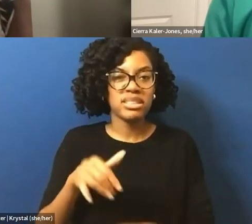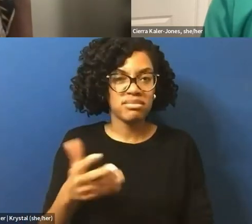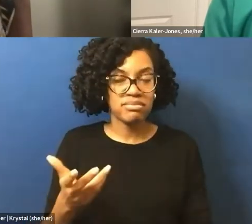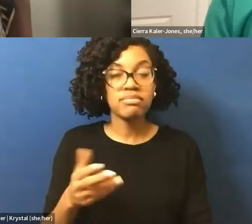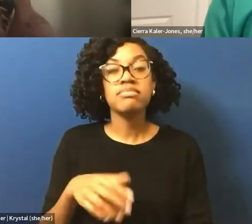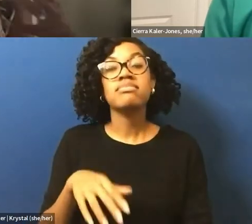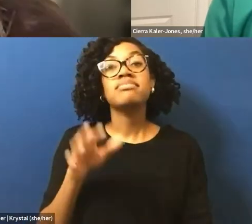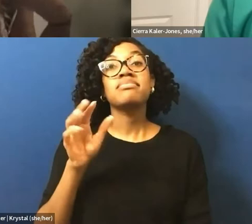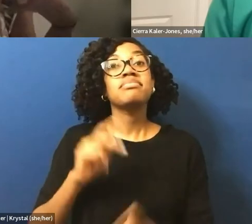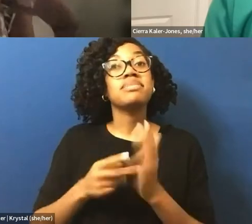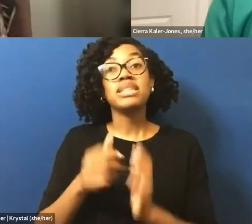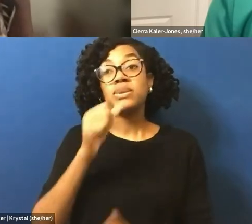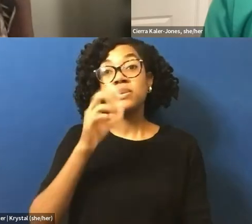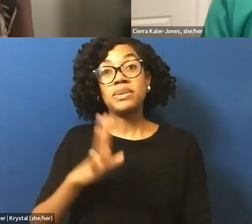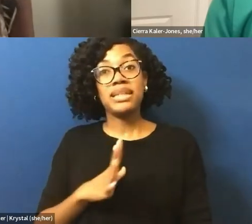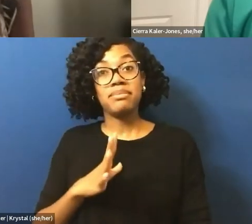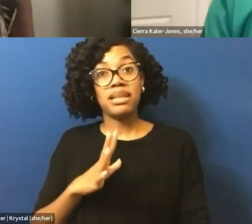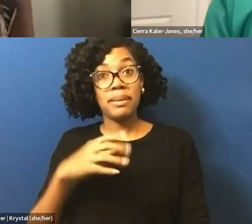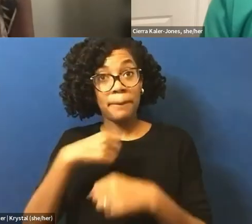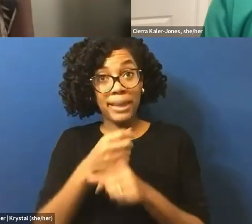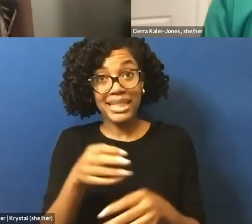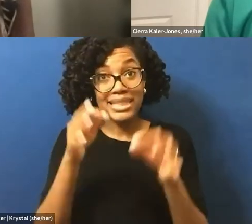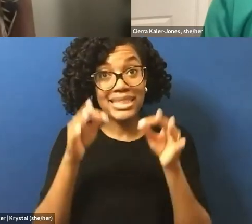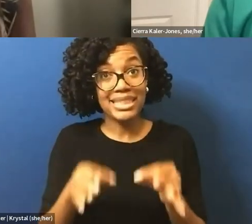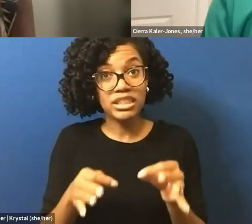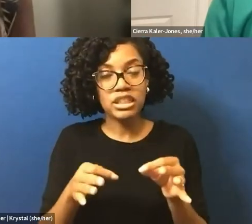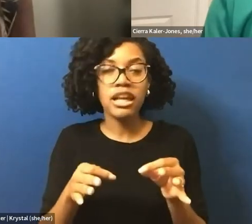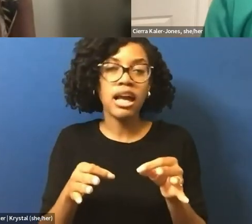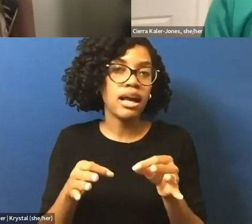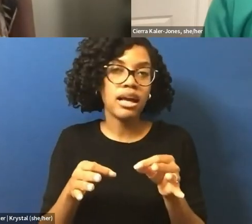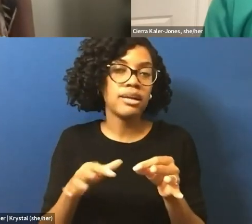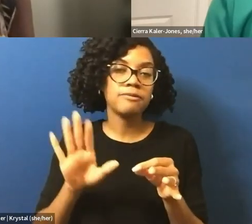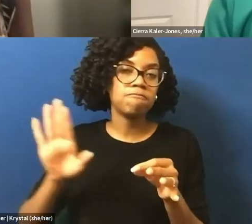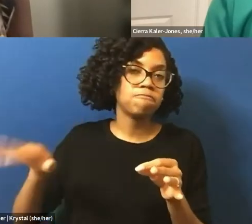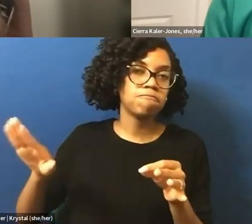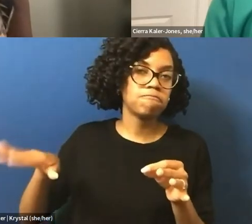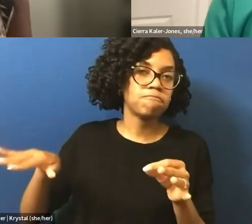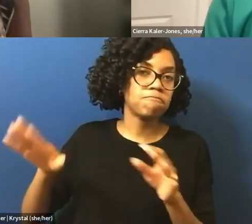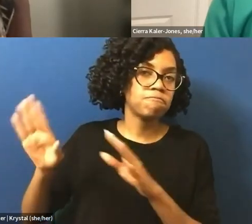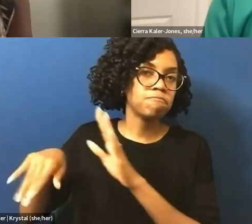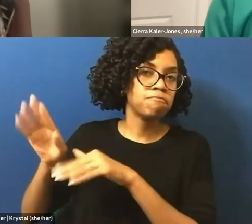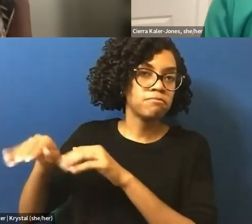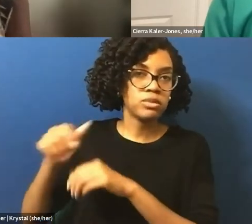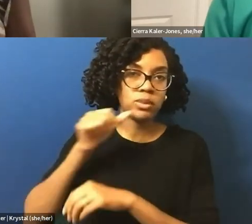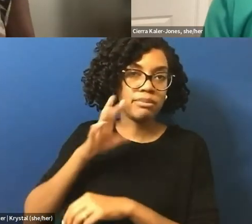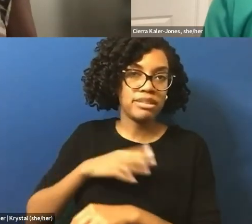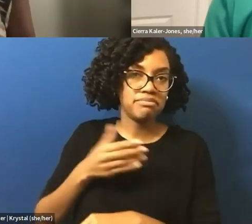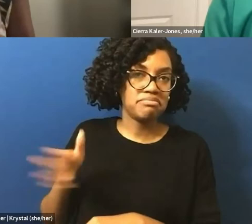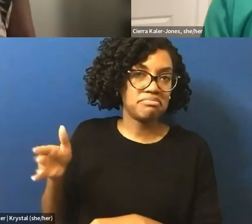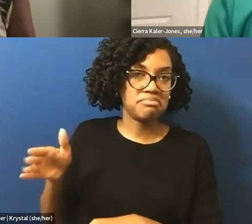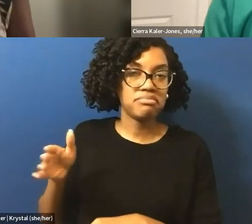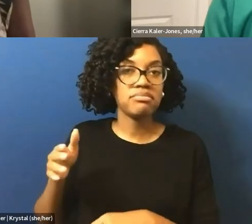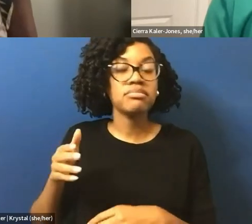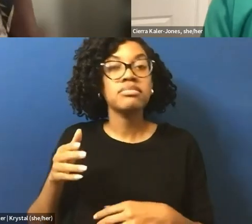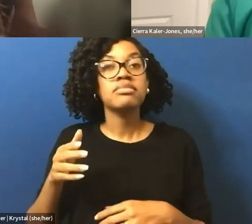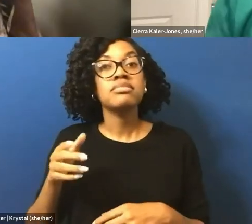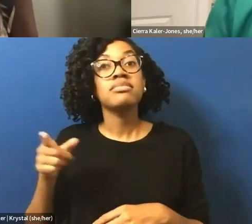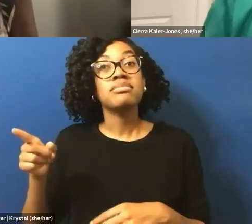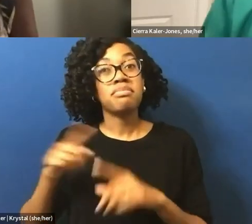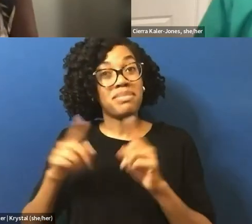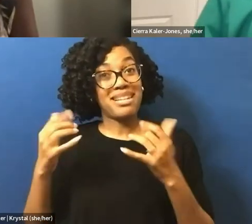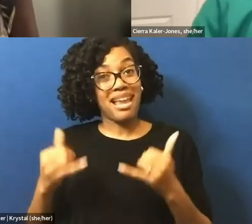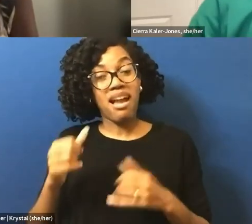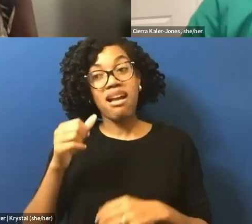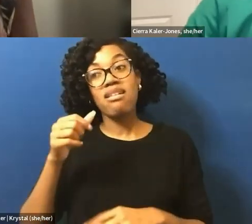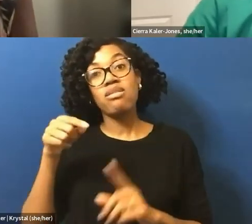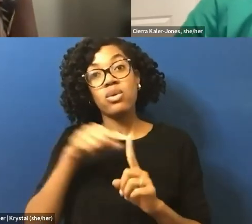circles to which, you know, modern Black nationalism owes its stuff to. But what she did and then she's a lot older, right, than a lot of